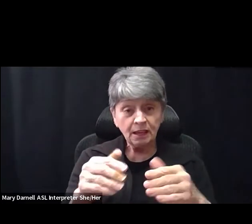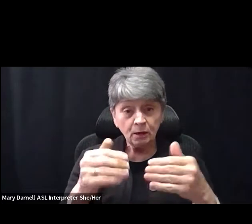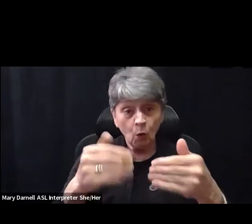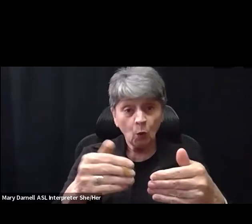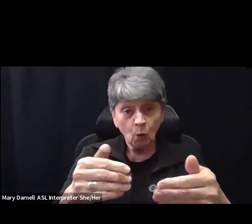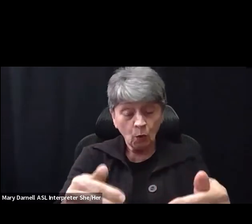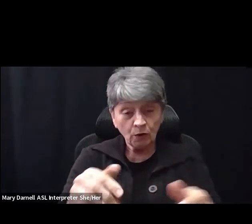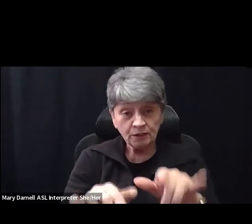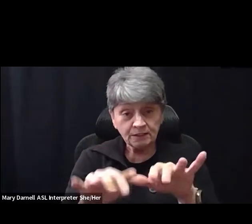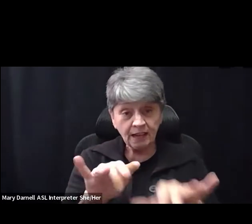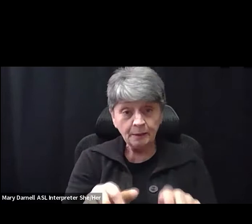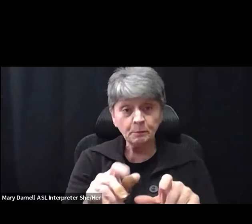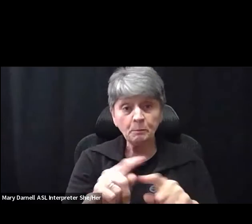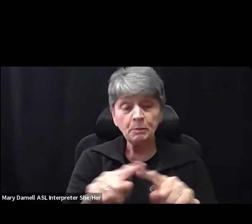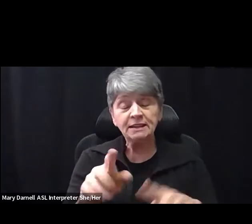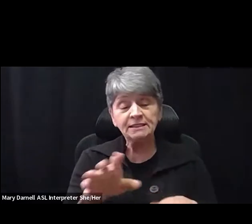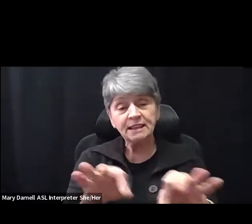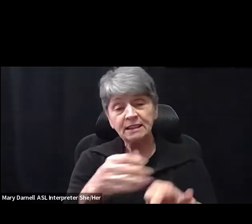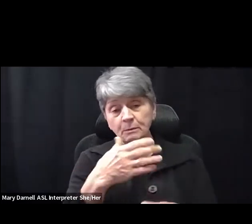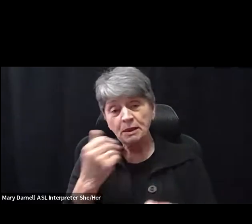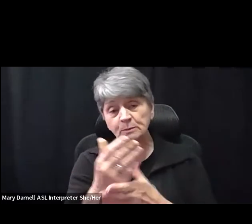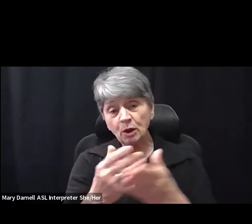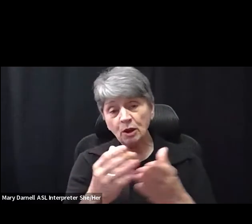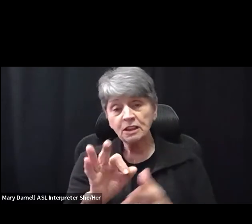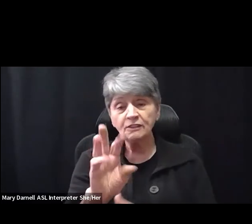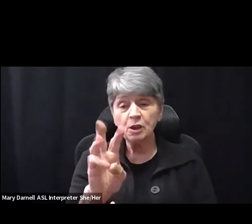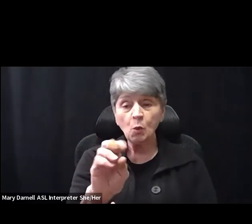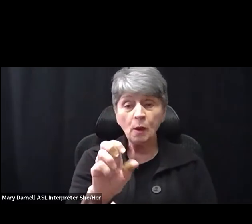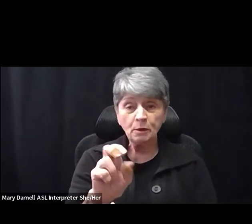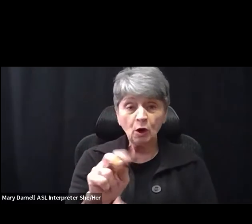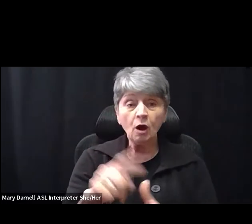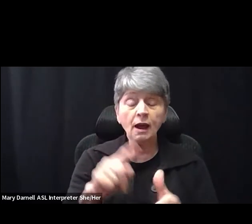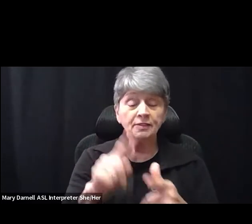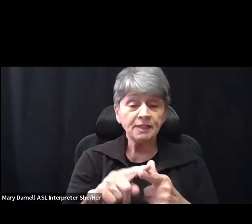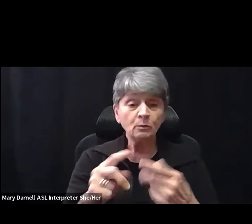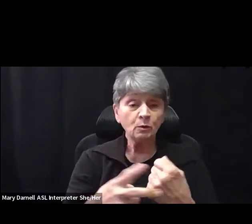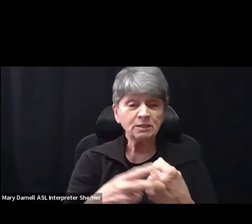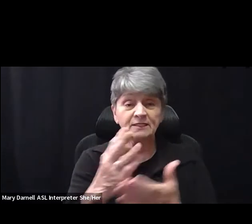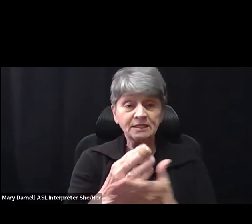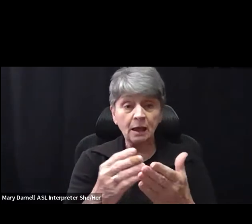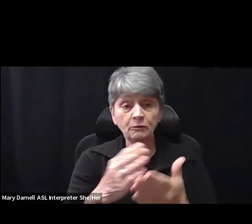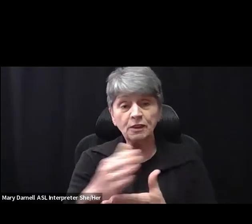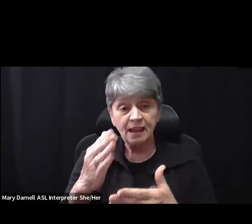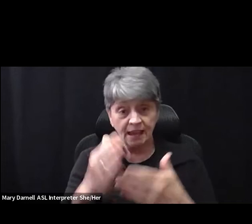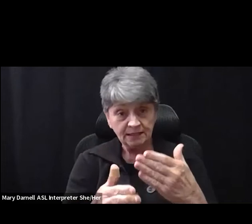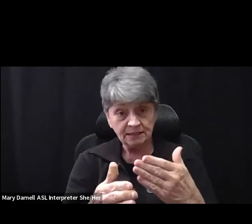best parts of the webinar, and then the rest we will save for the end as well. But feel free to put those in at any time.